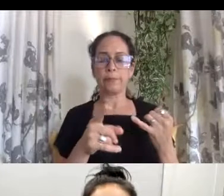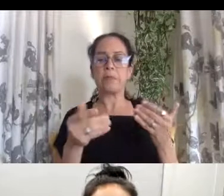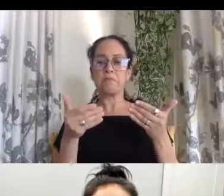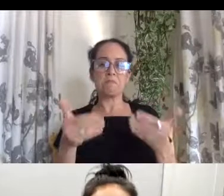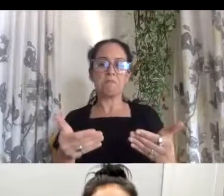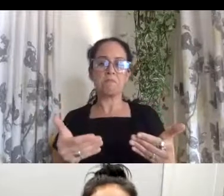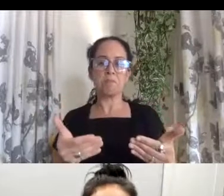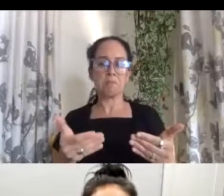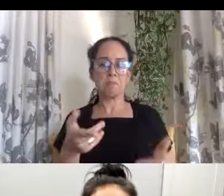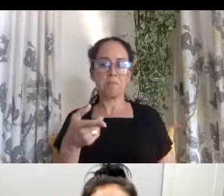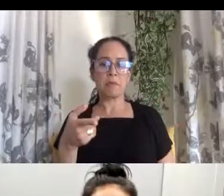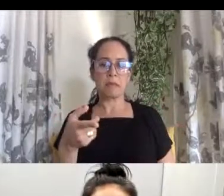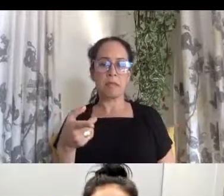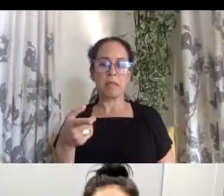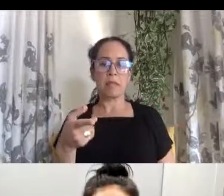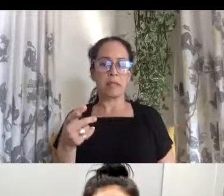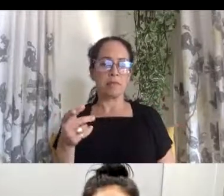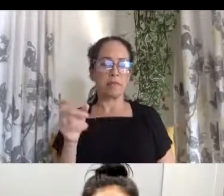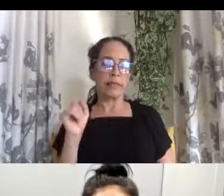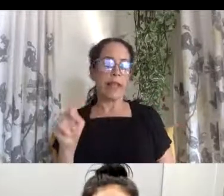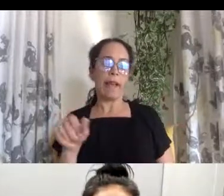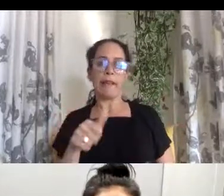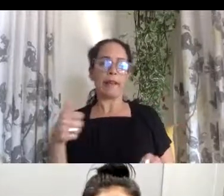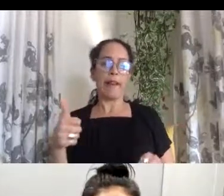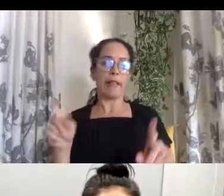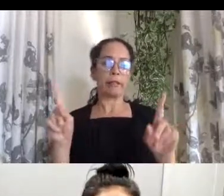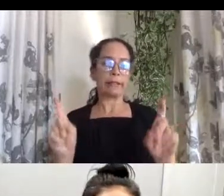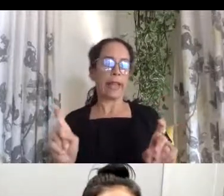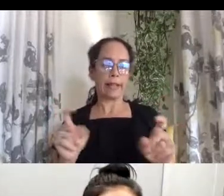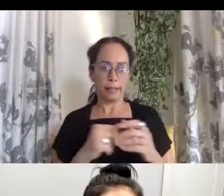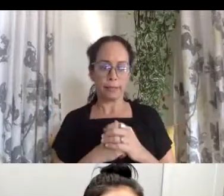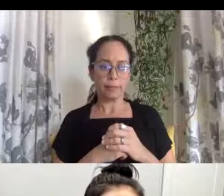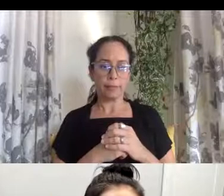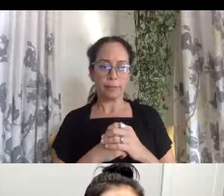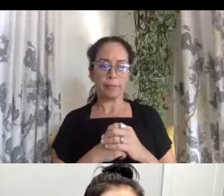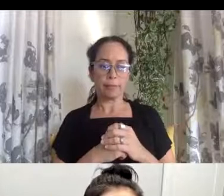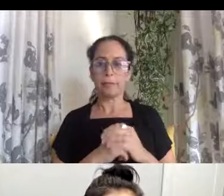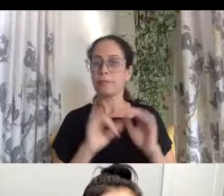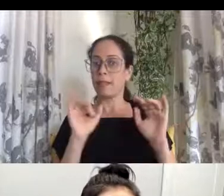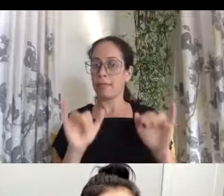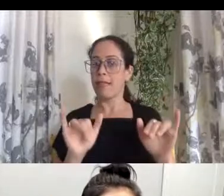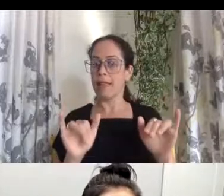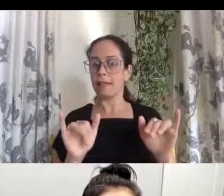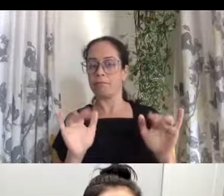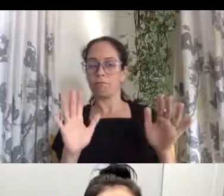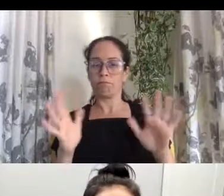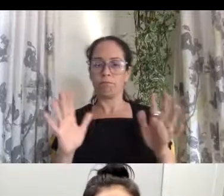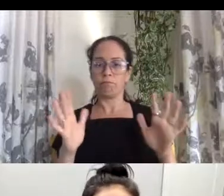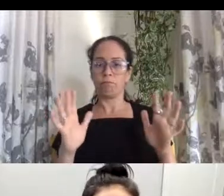and get another test going. So that's kind of like a very high level